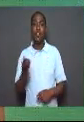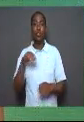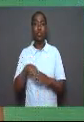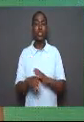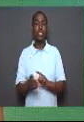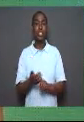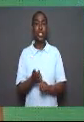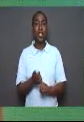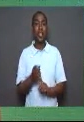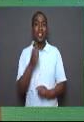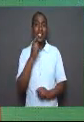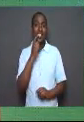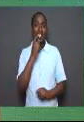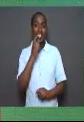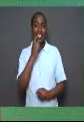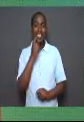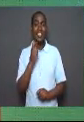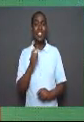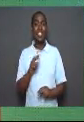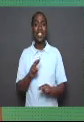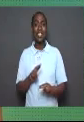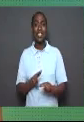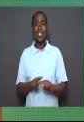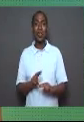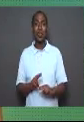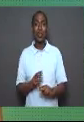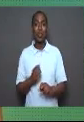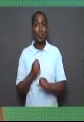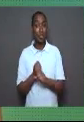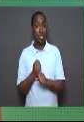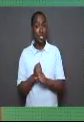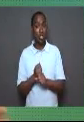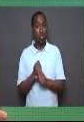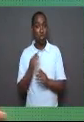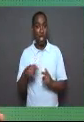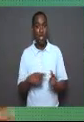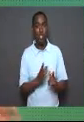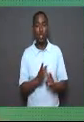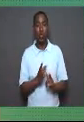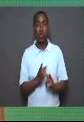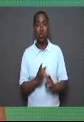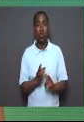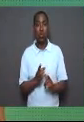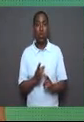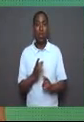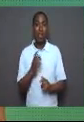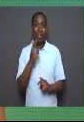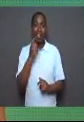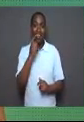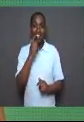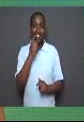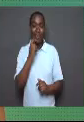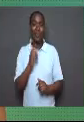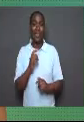are situated in the jaw bone and fixed by a layer of fibrous